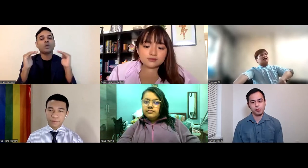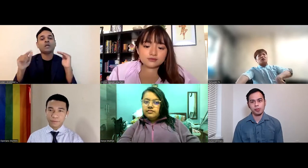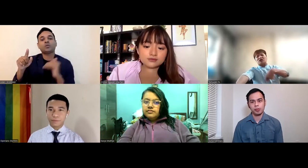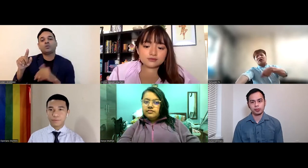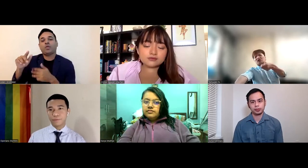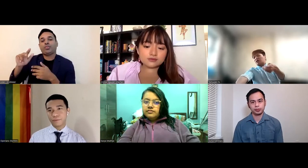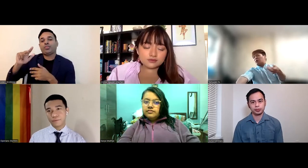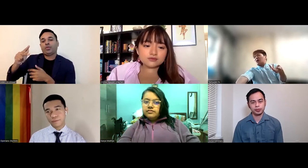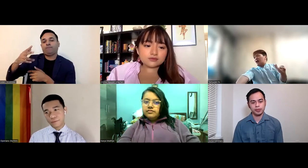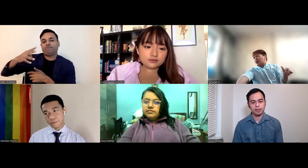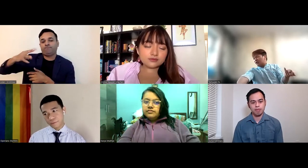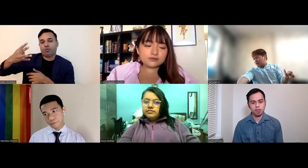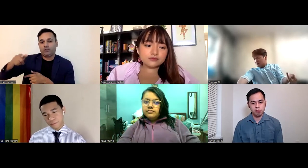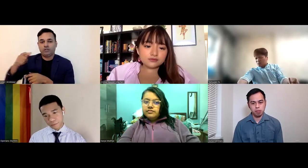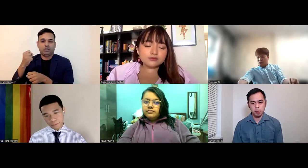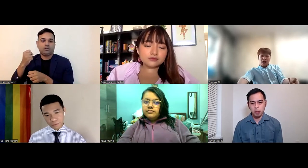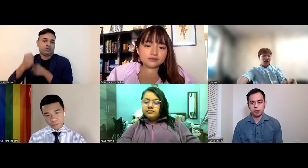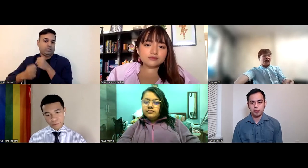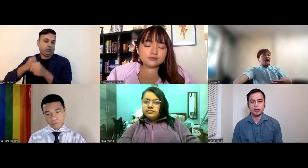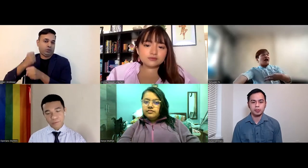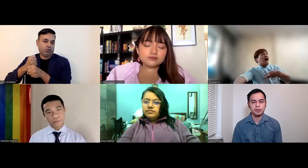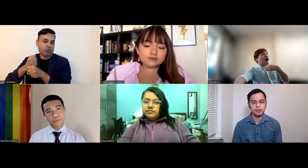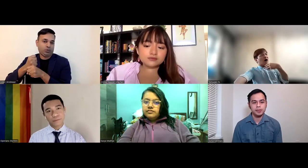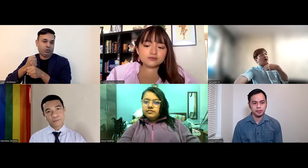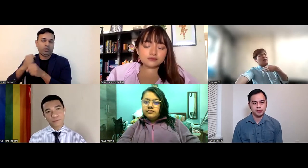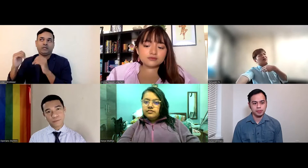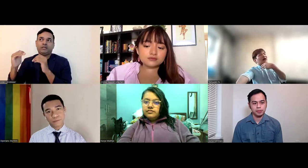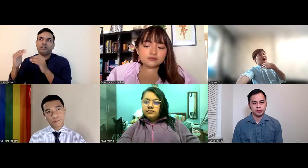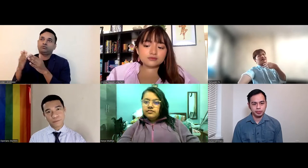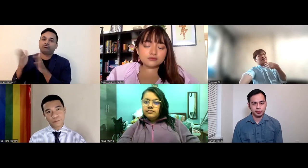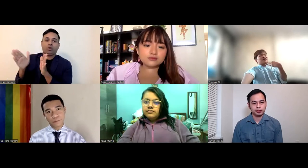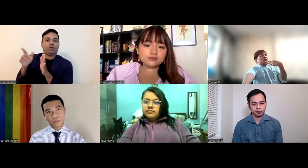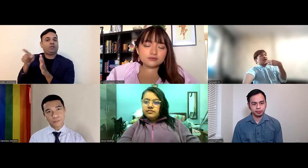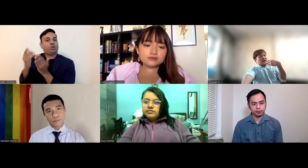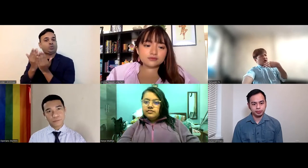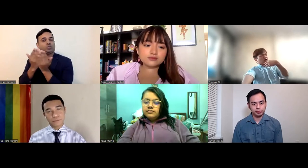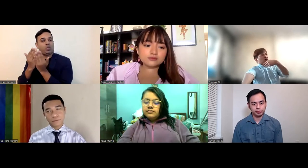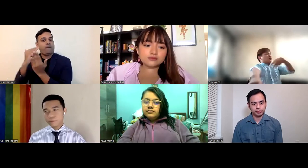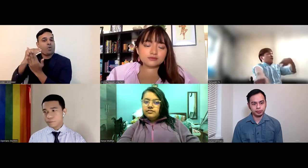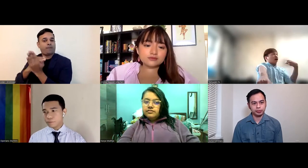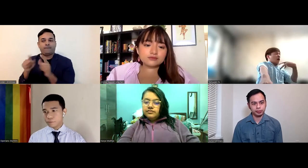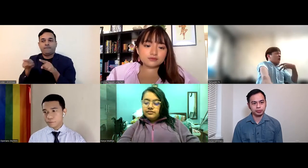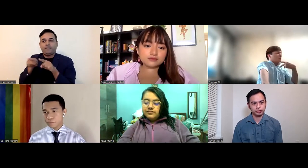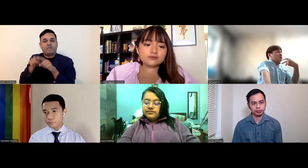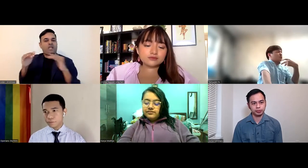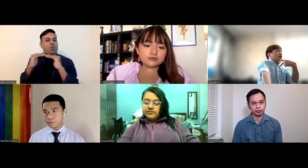very difficult for disabled kids to eventually enroll into universities.